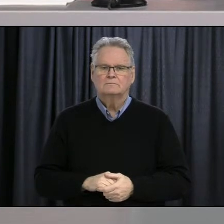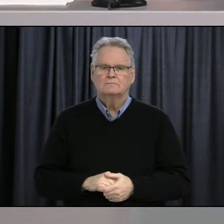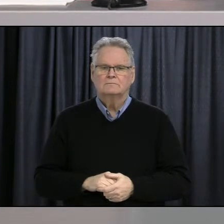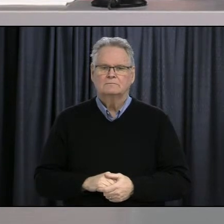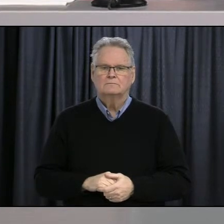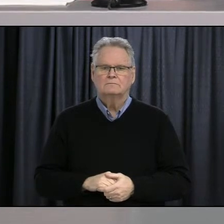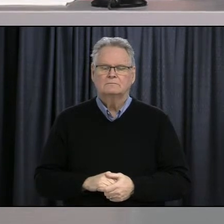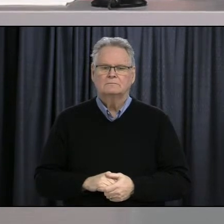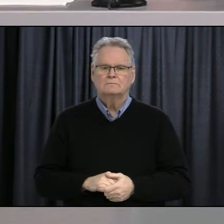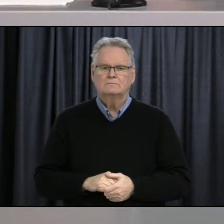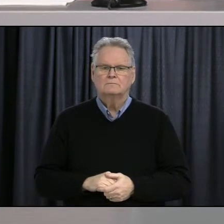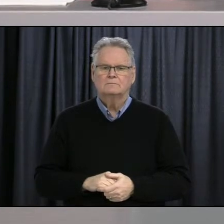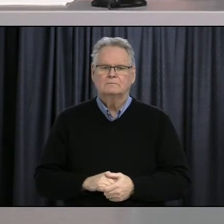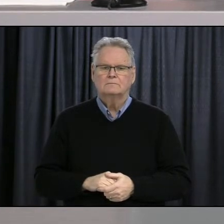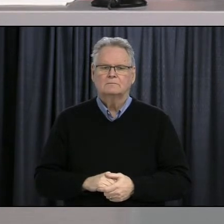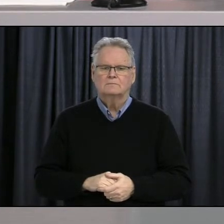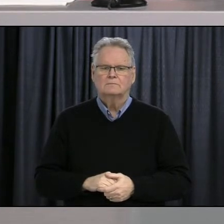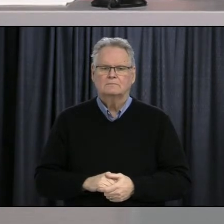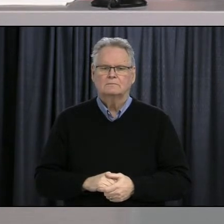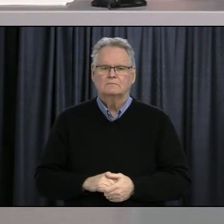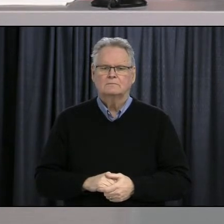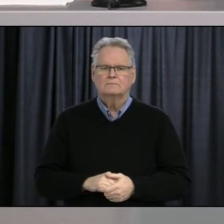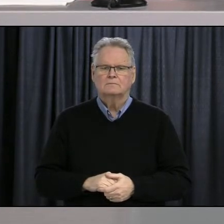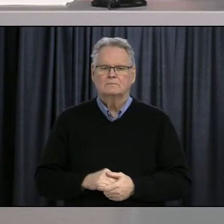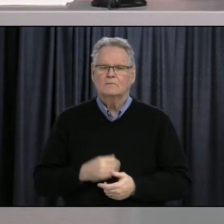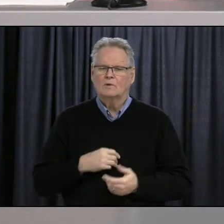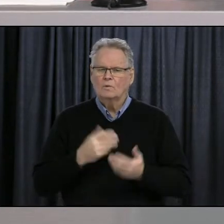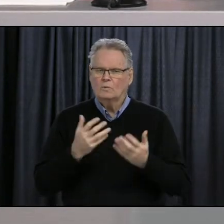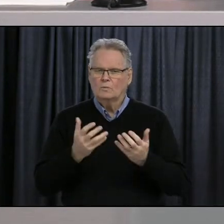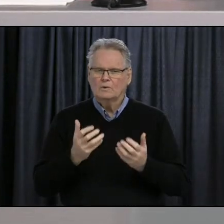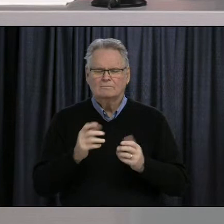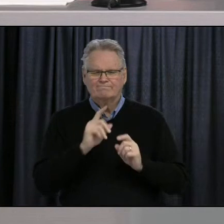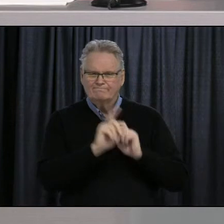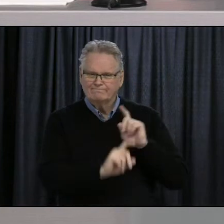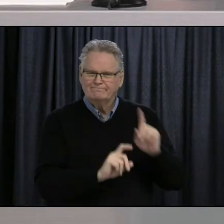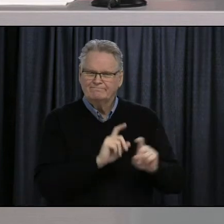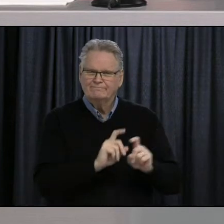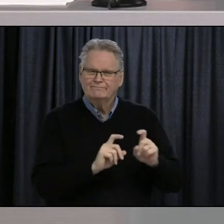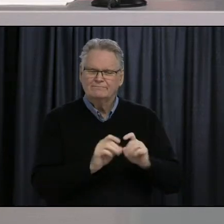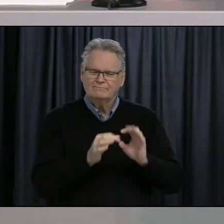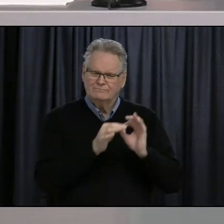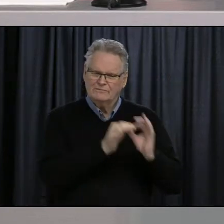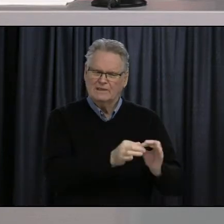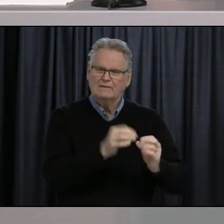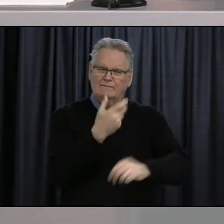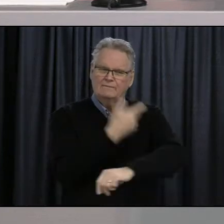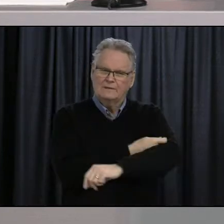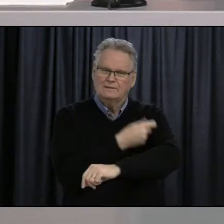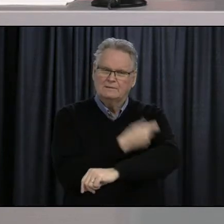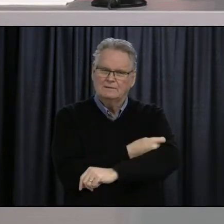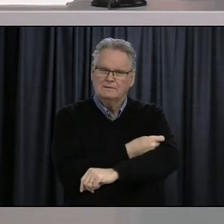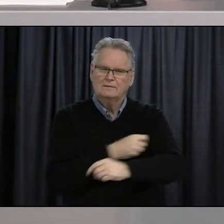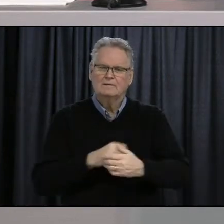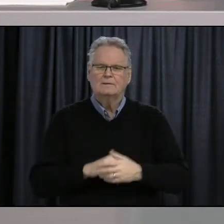continue that line of questioning about vaccines. We've had, I should think, about 2 months to